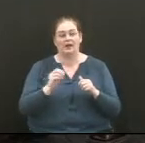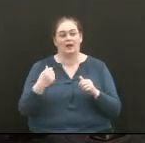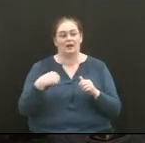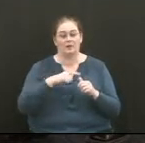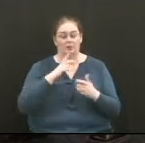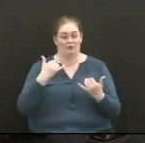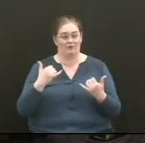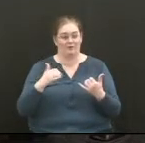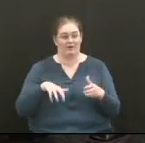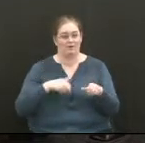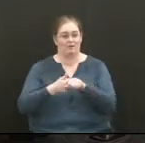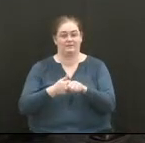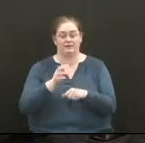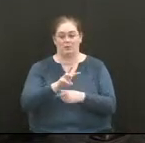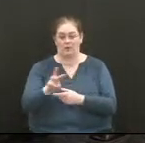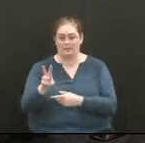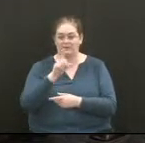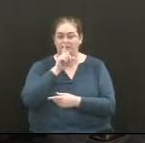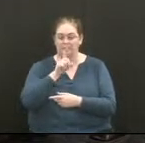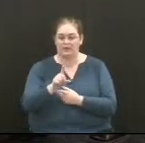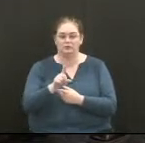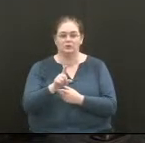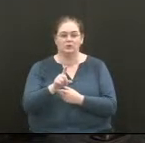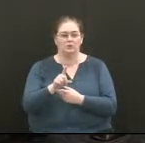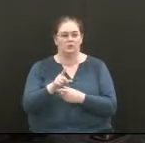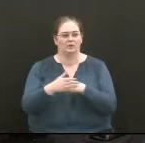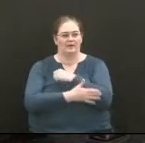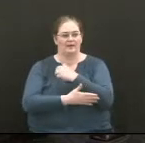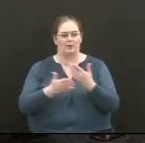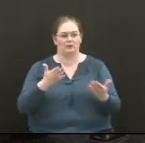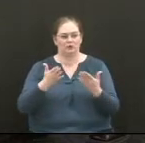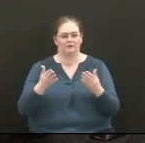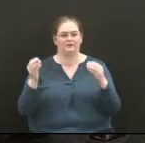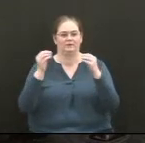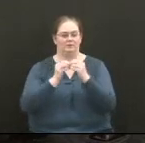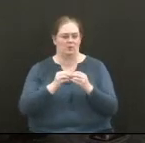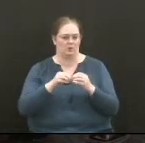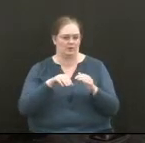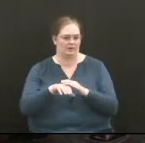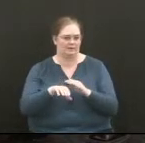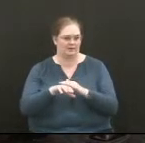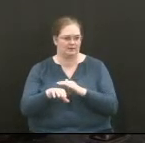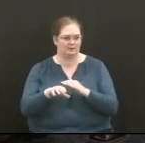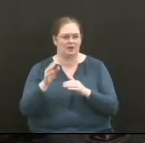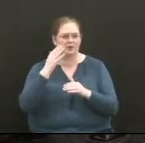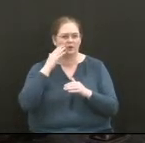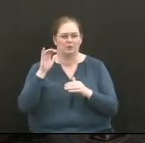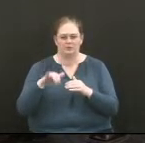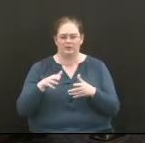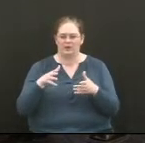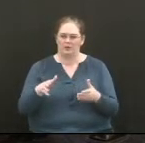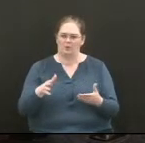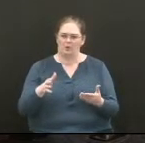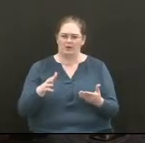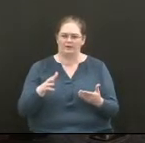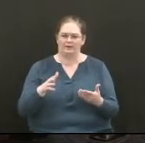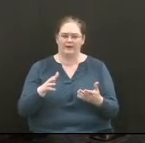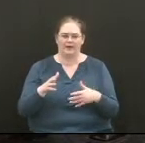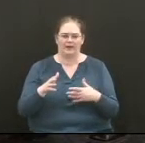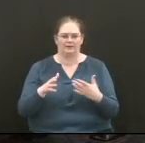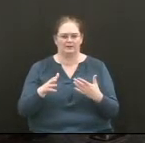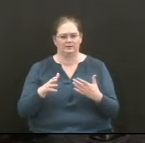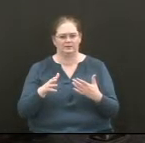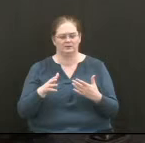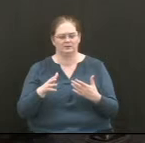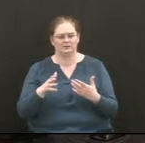are now updating our website to make sure that county services are even more accessible and that we do that in a way that is